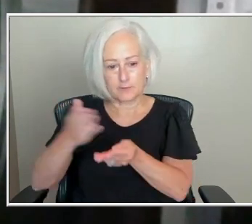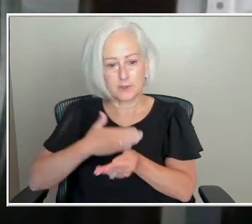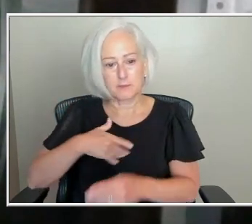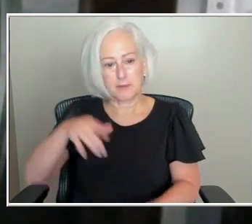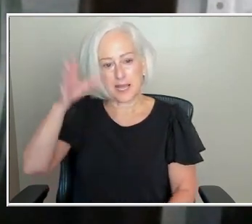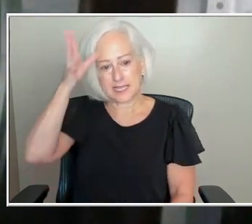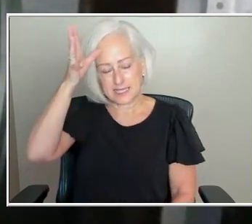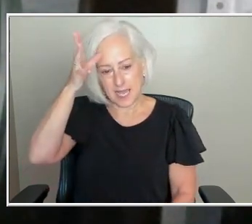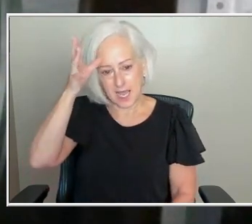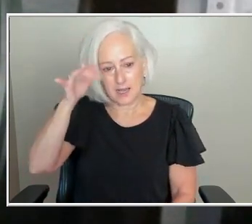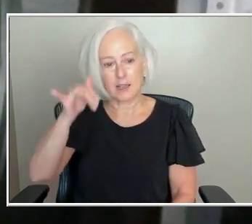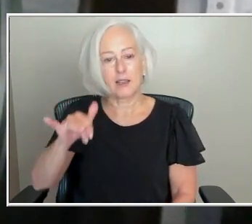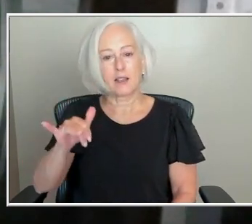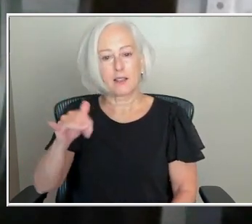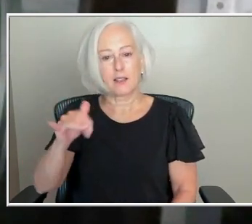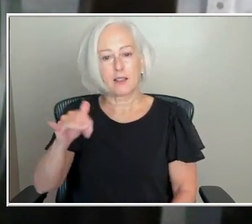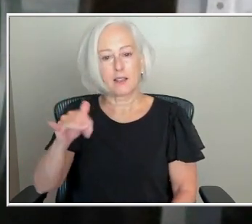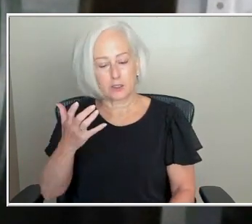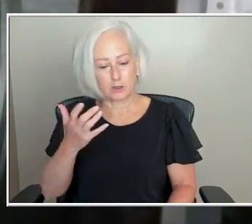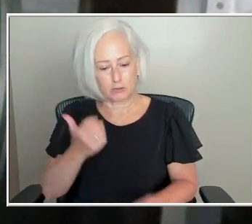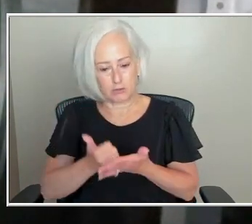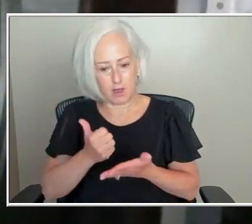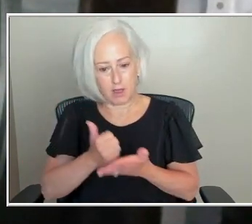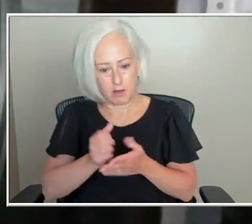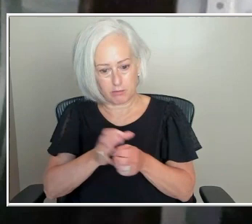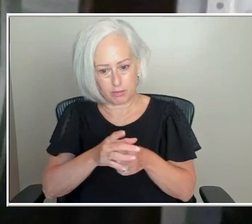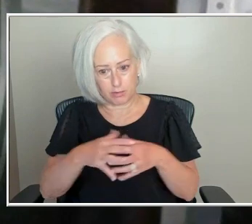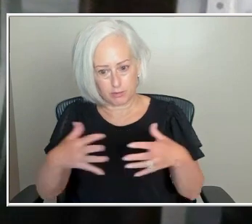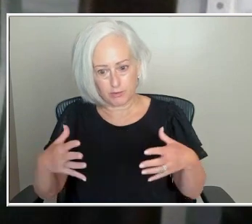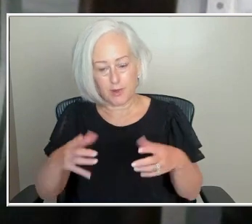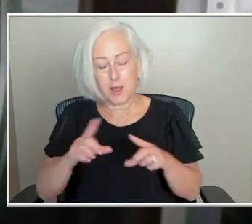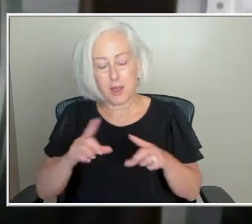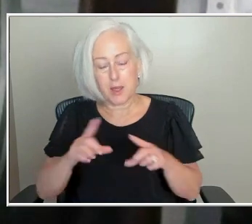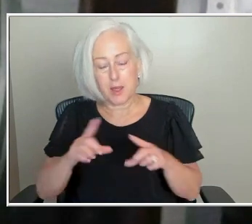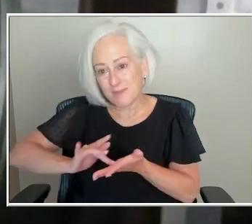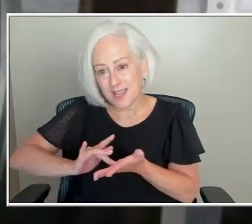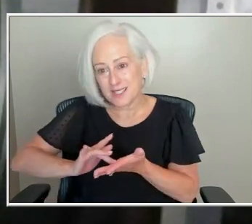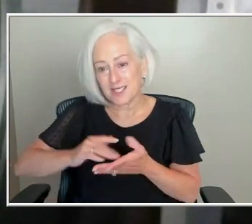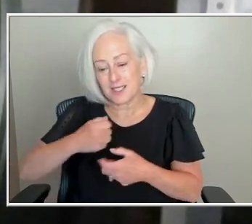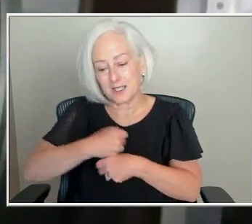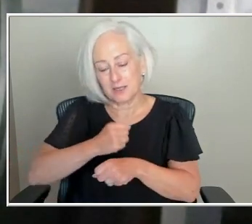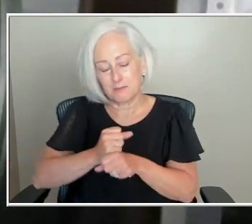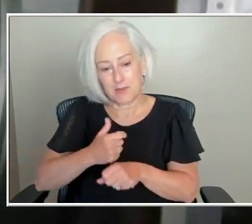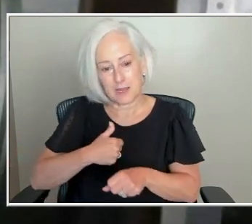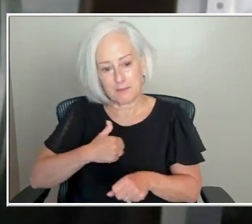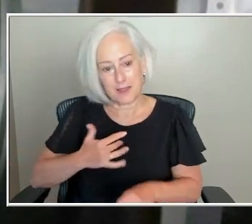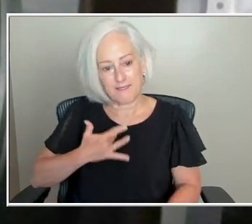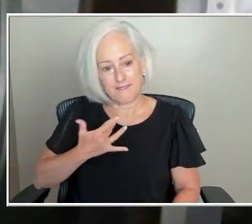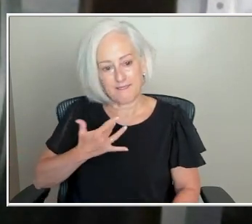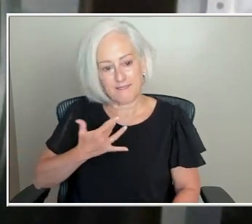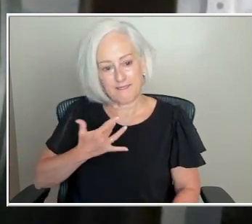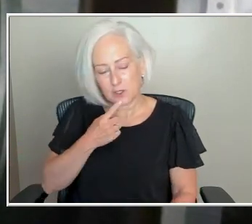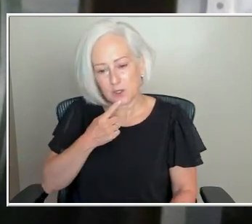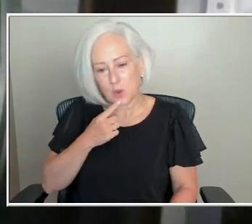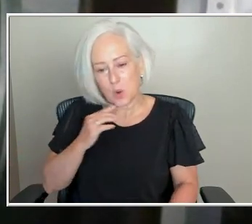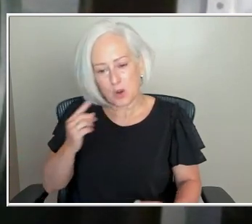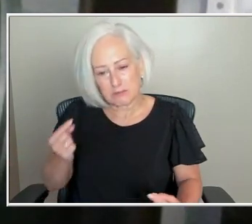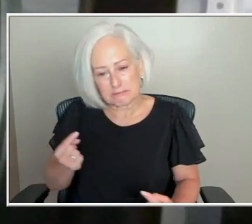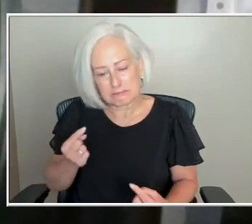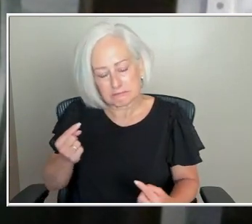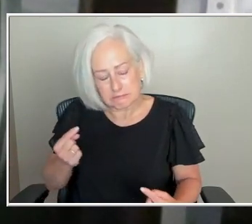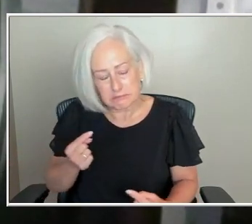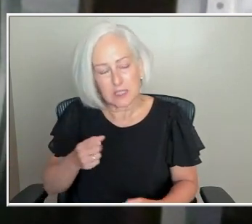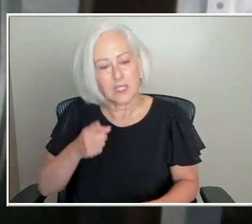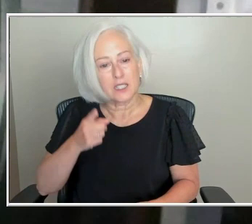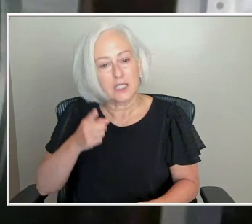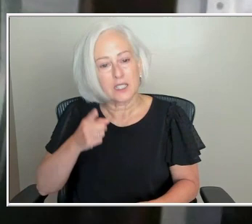population. Well, a side effect of that drug was it would make me feel sore. So For those of you that work out, if you work out